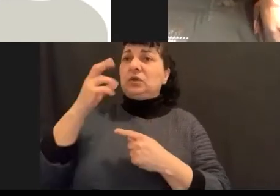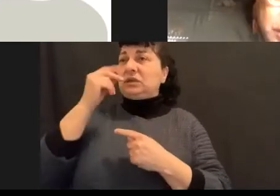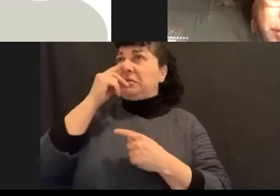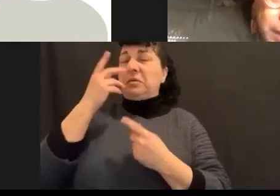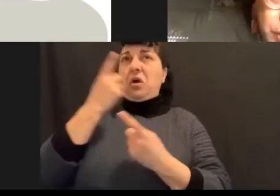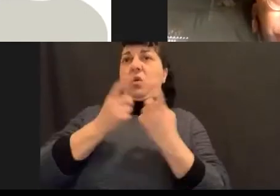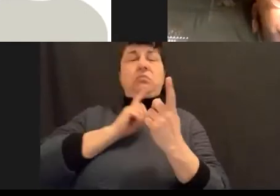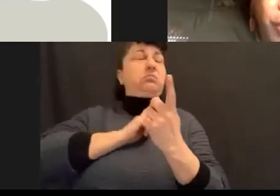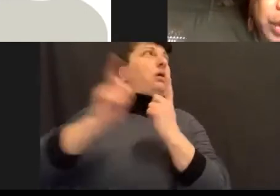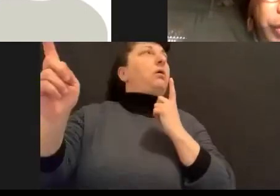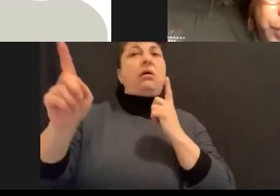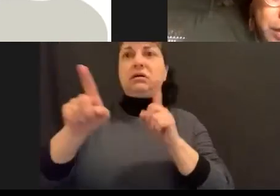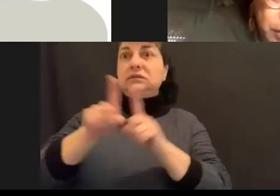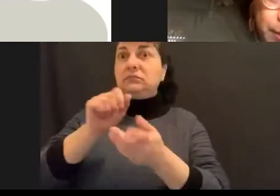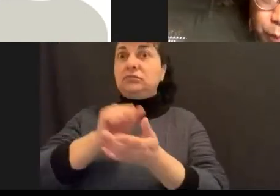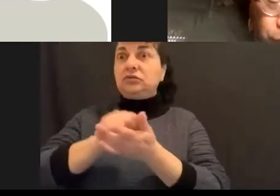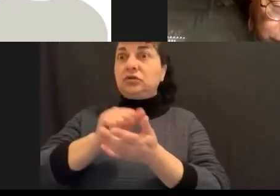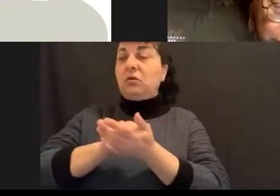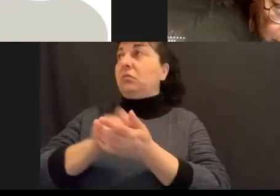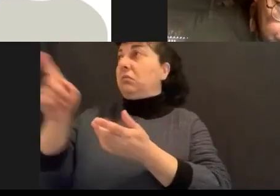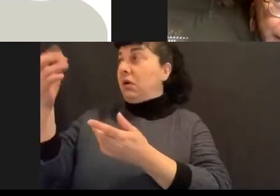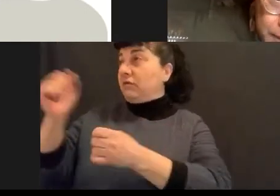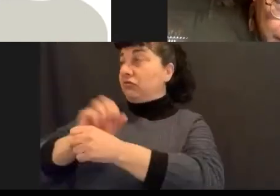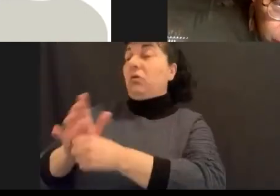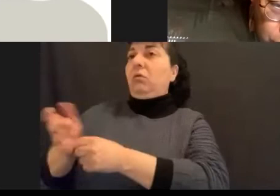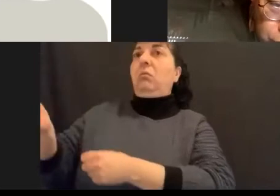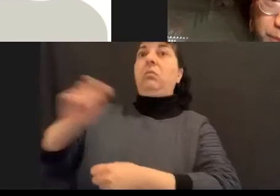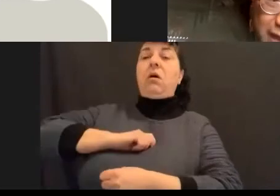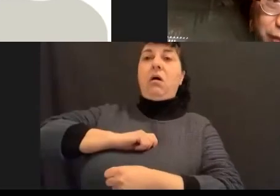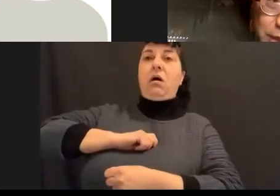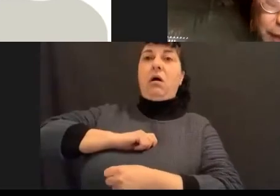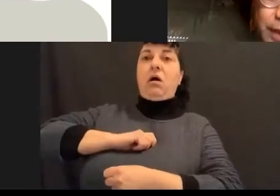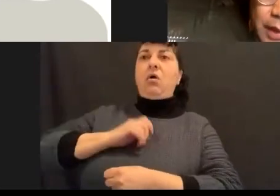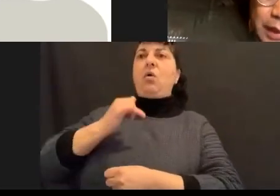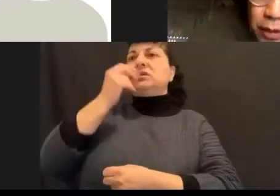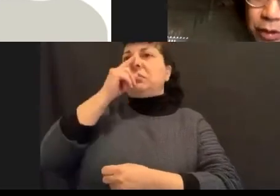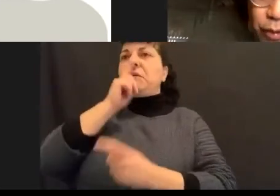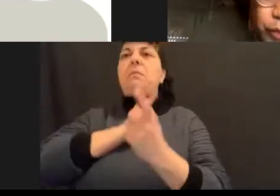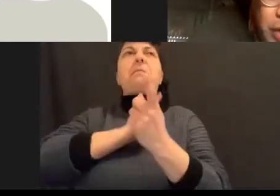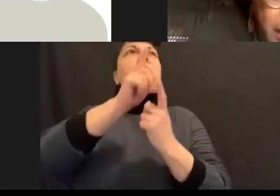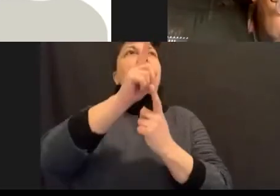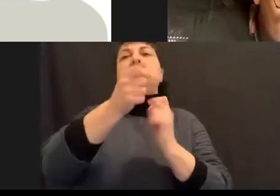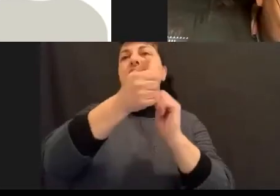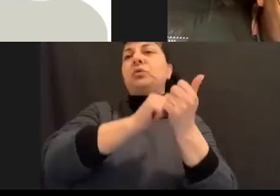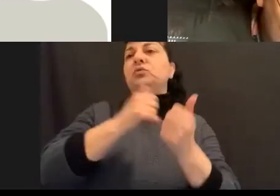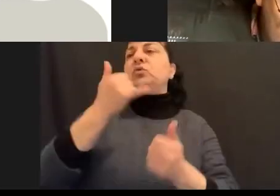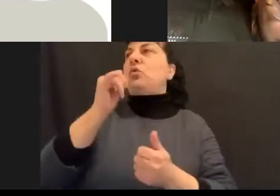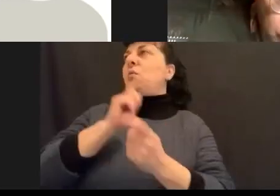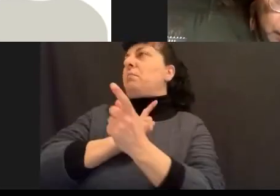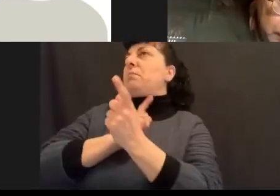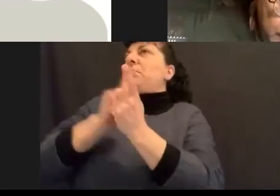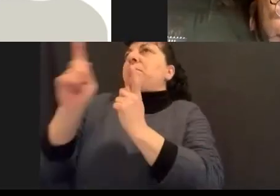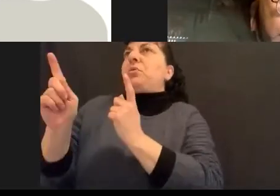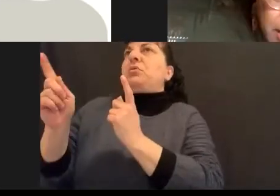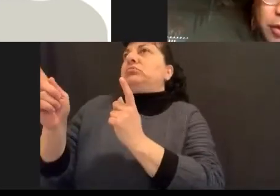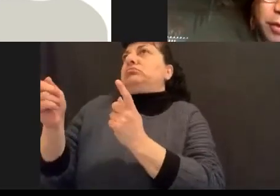who have just been in the same shop, or people who've been in the same sporting stadium, people who've just passed each other in the queue to an event or